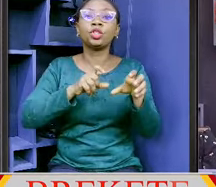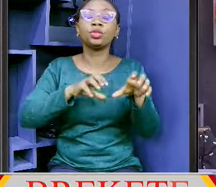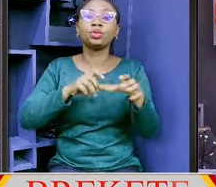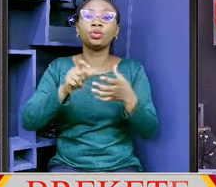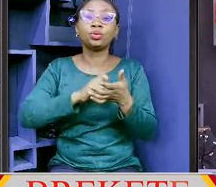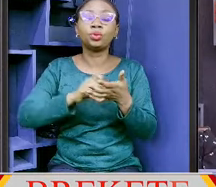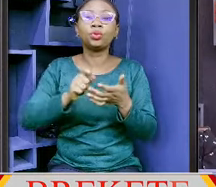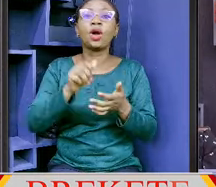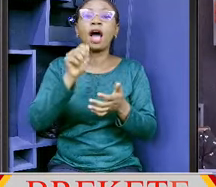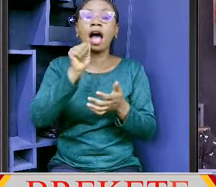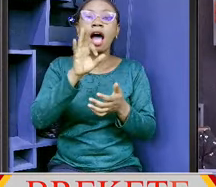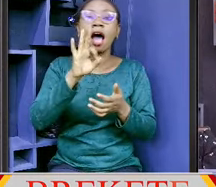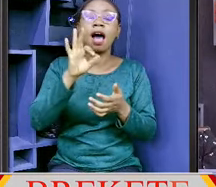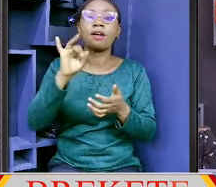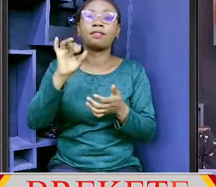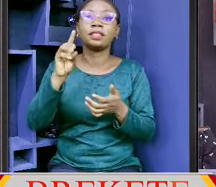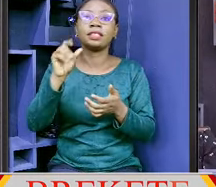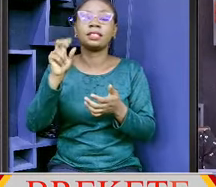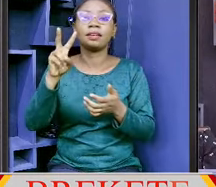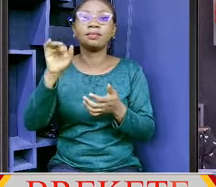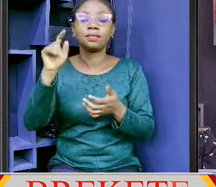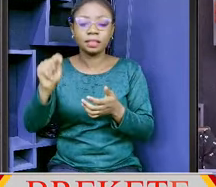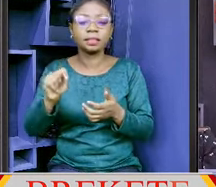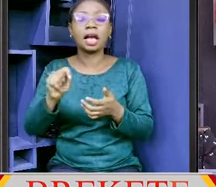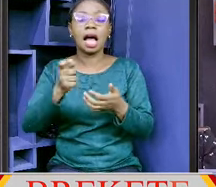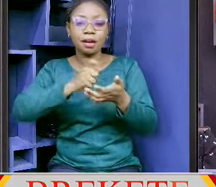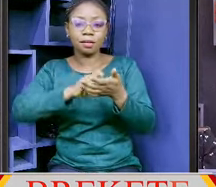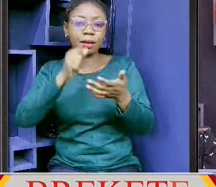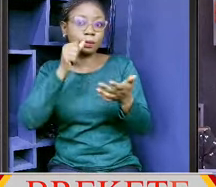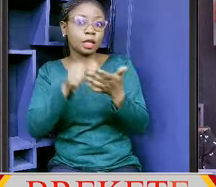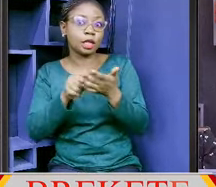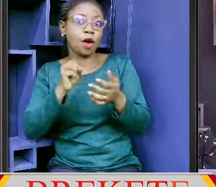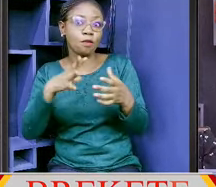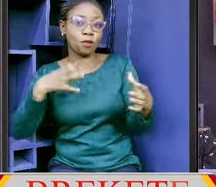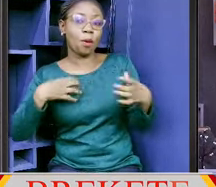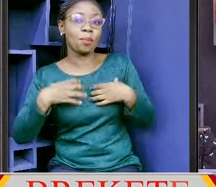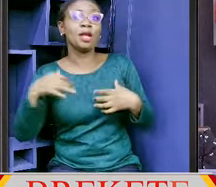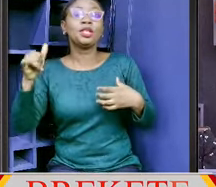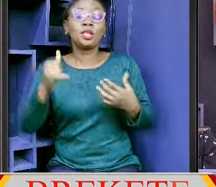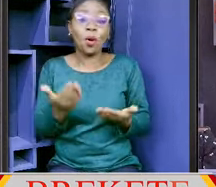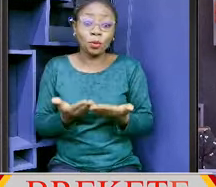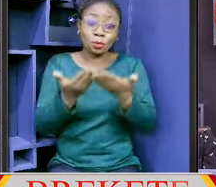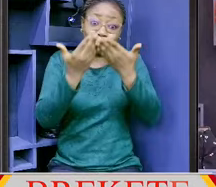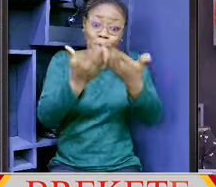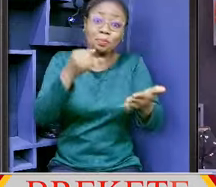a letter of complaint. Now for your shop, they go come submit the letter of complaint.